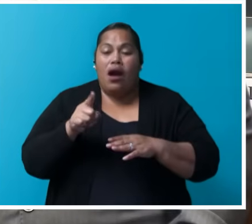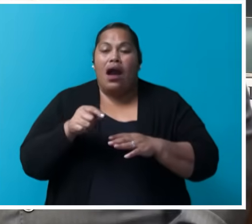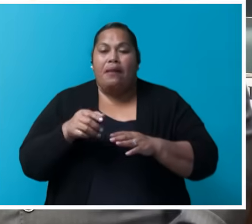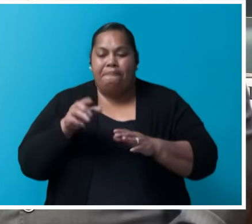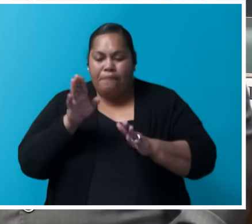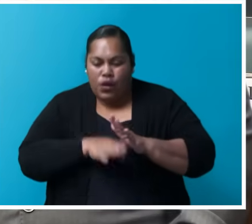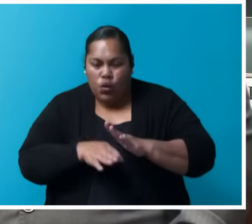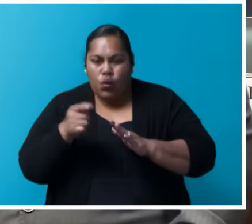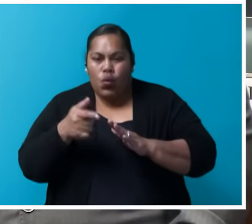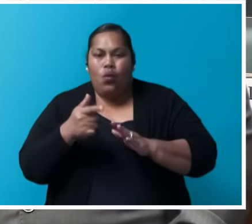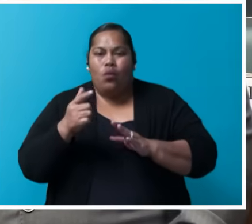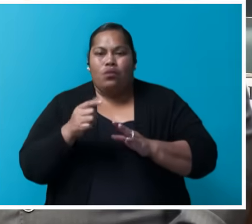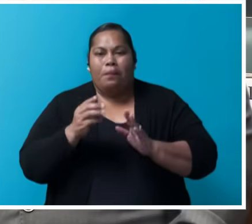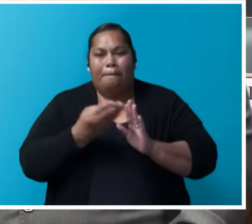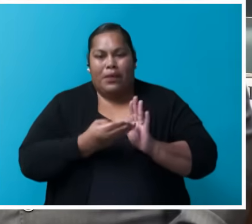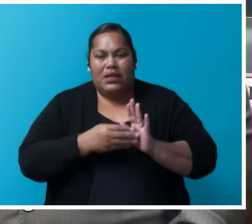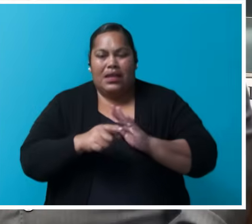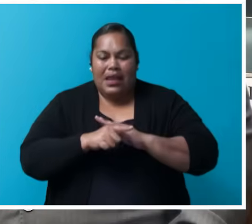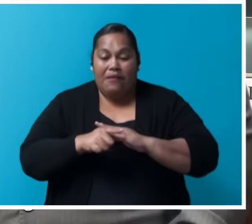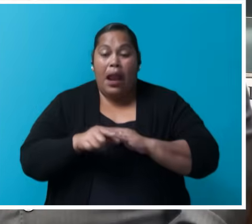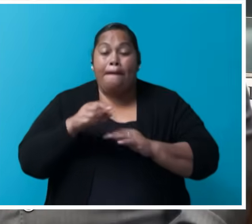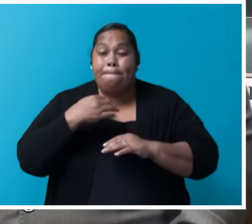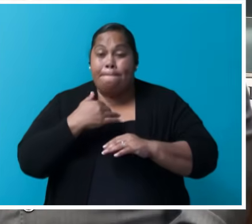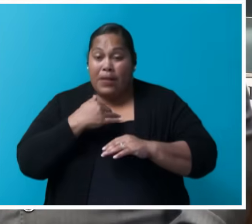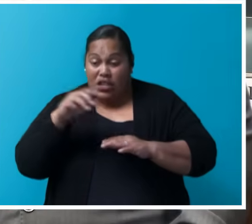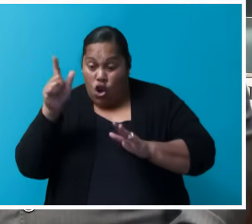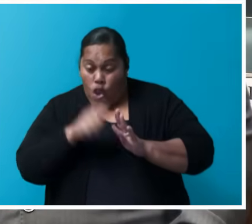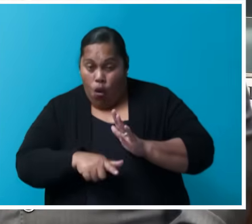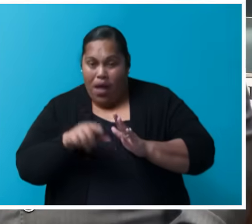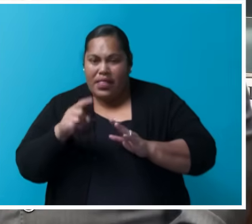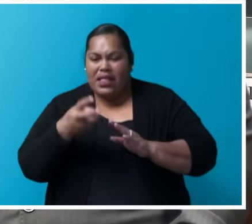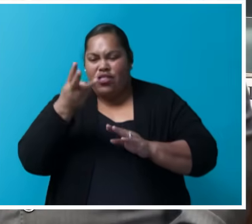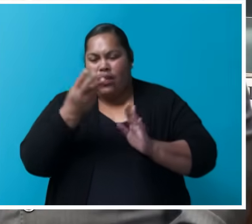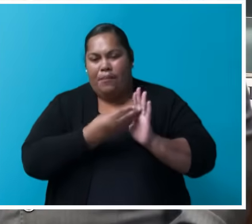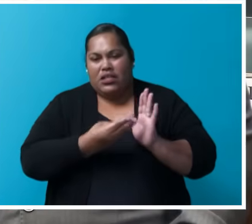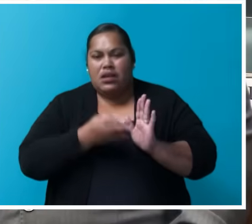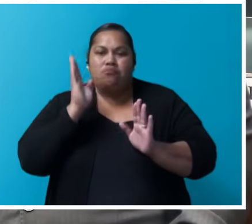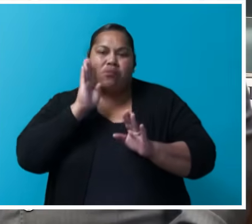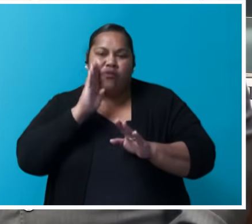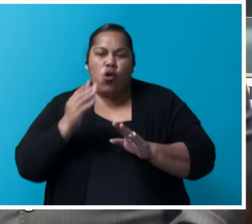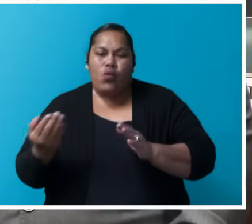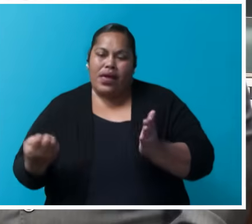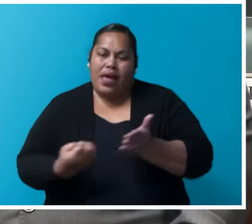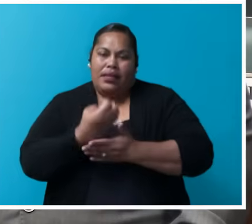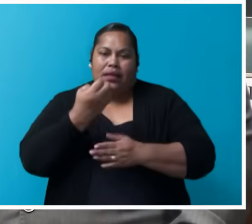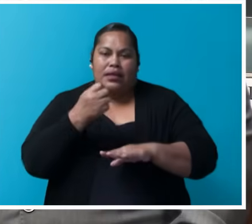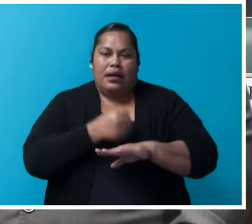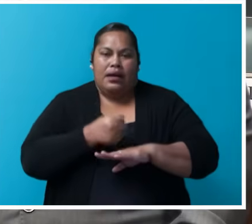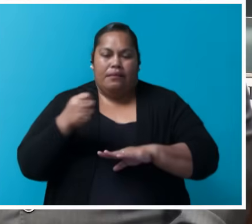in the last two budgets. Much lower than the three budgets before we came into government. So